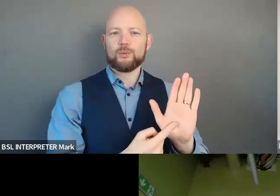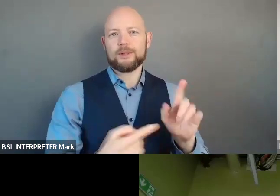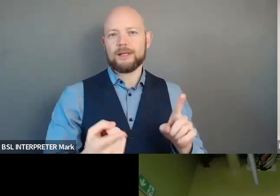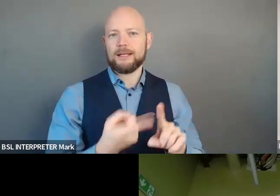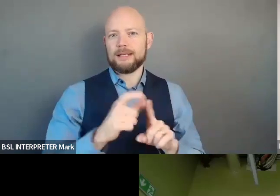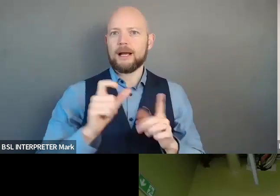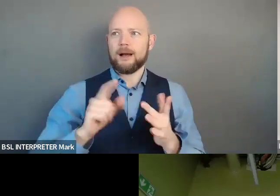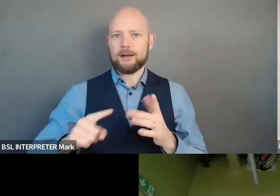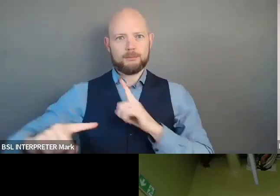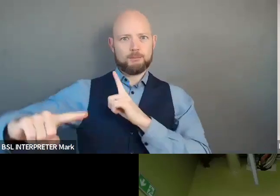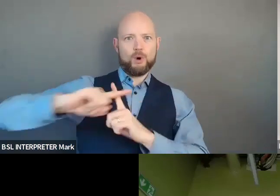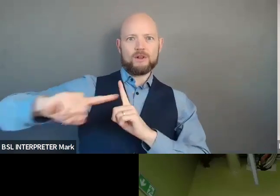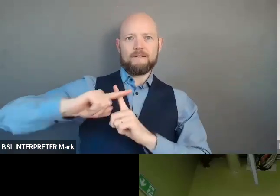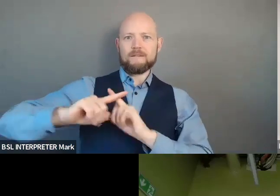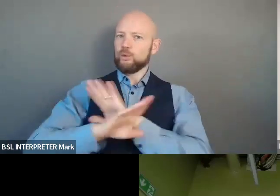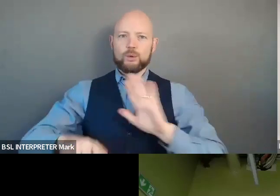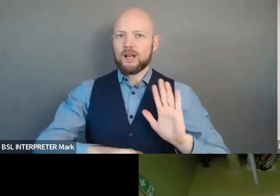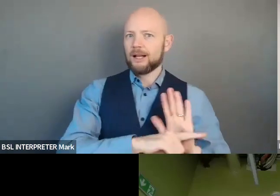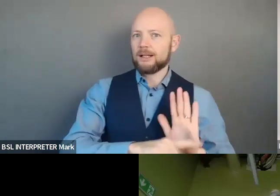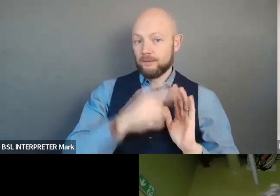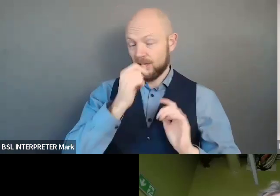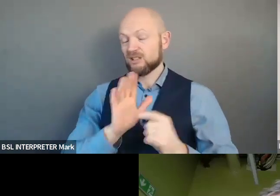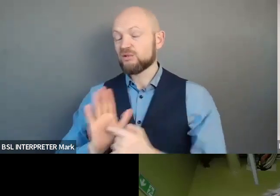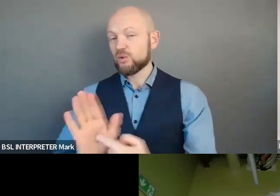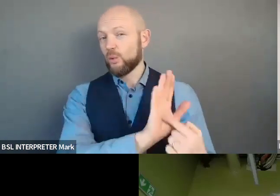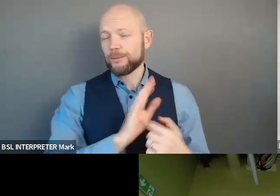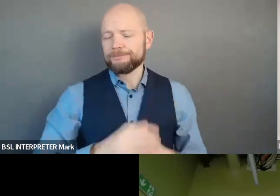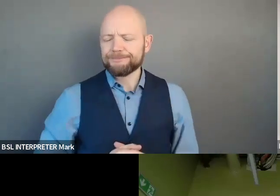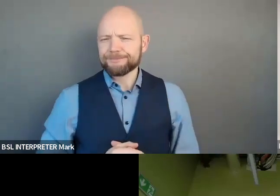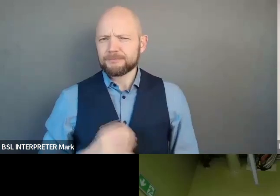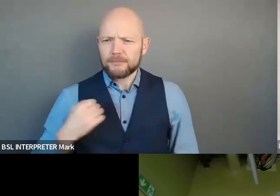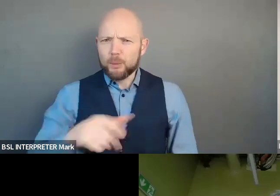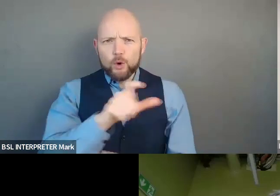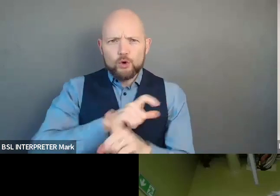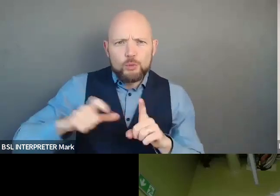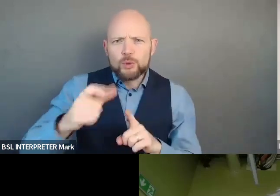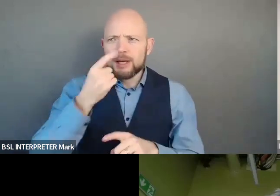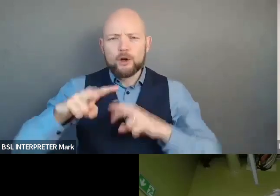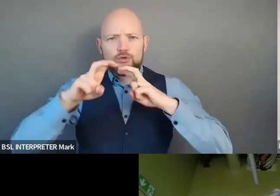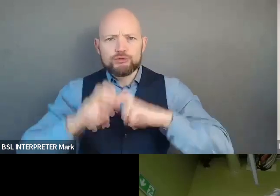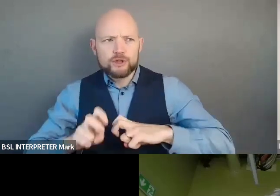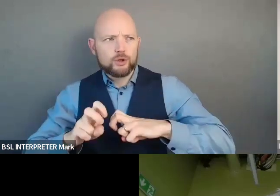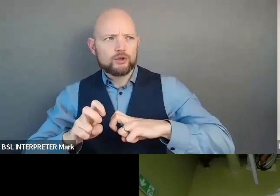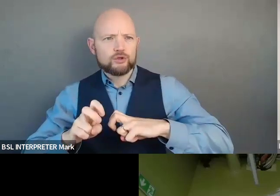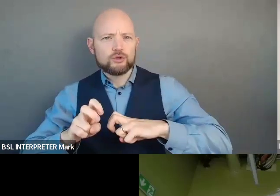things that we can do as a community to think about the way we present our research.